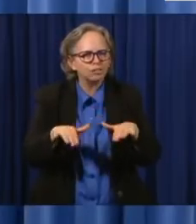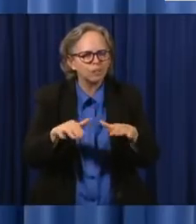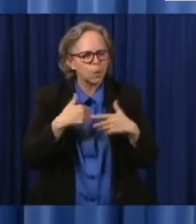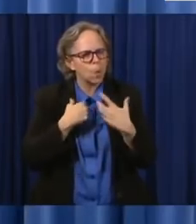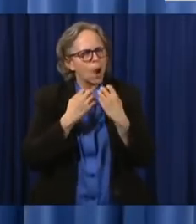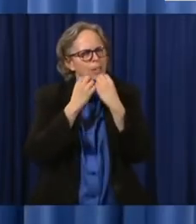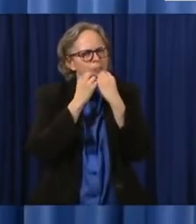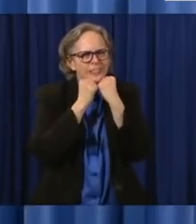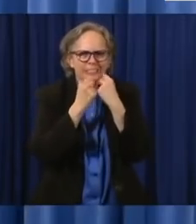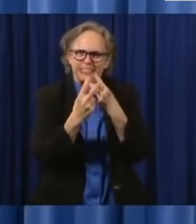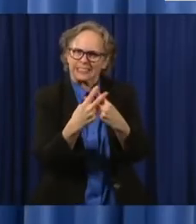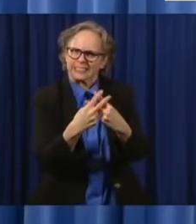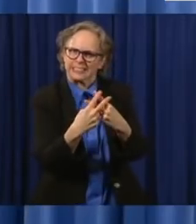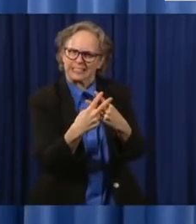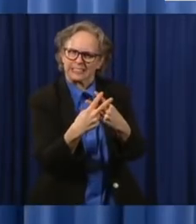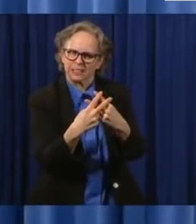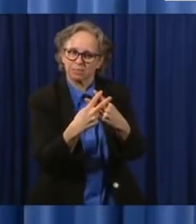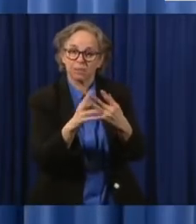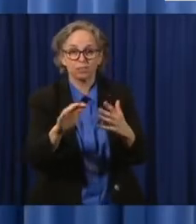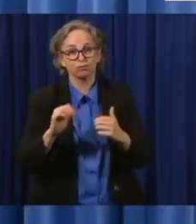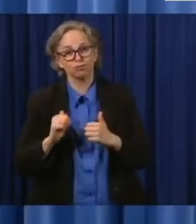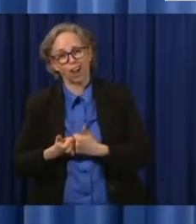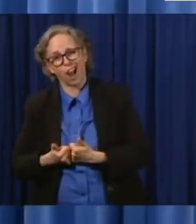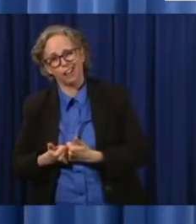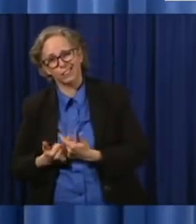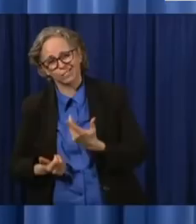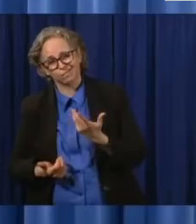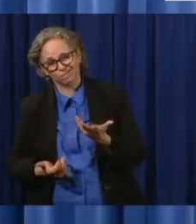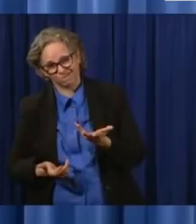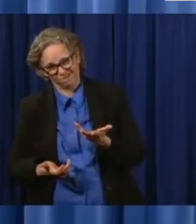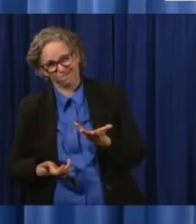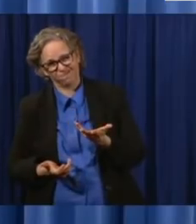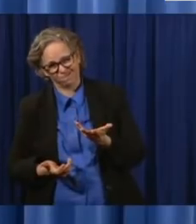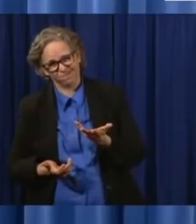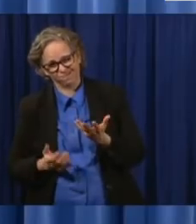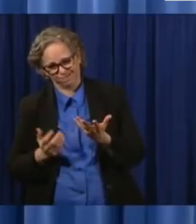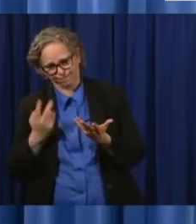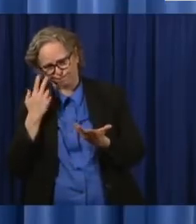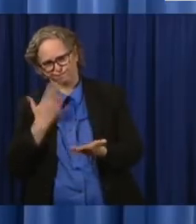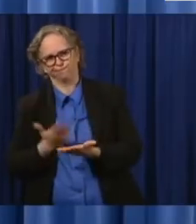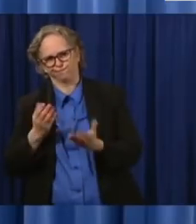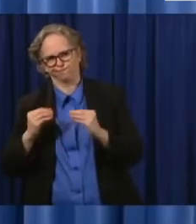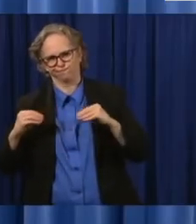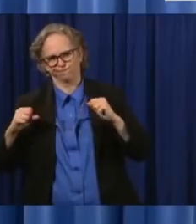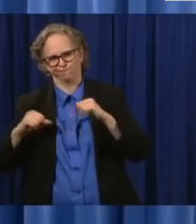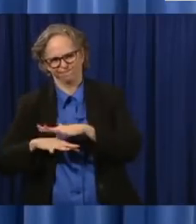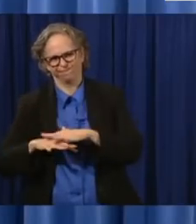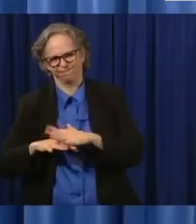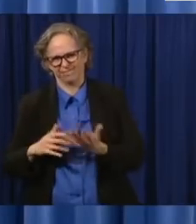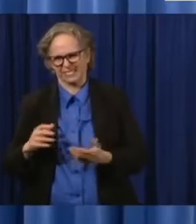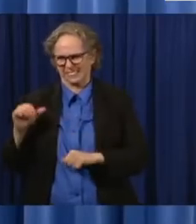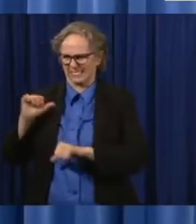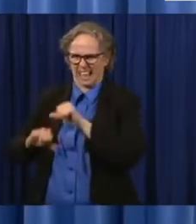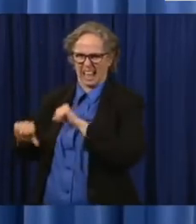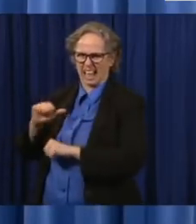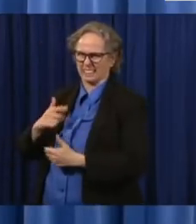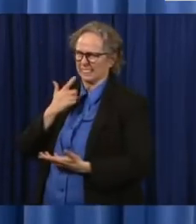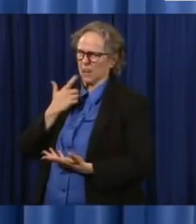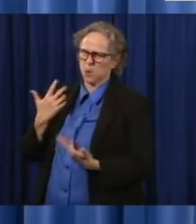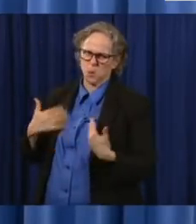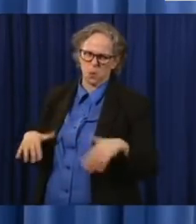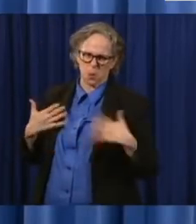is obvious. We've made it real clear, and the science would indicate that the last thing that you could put back in